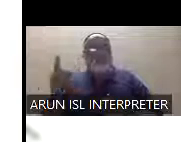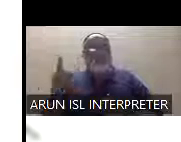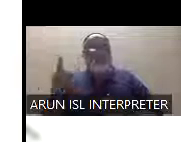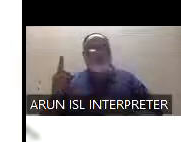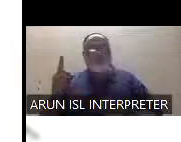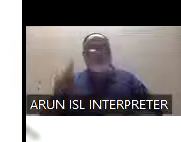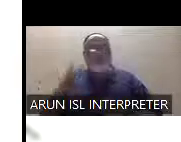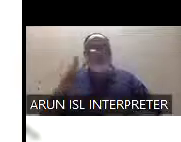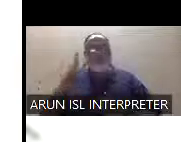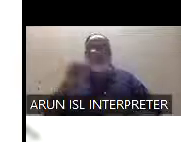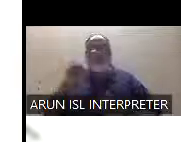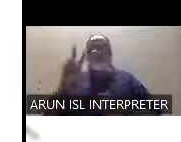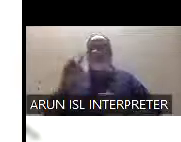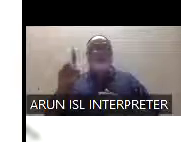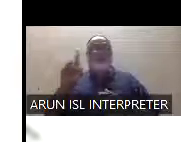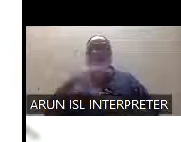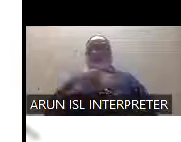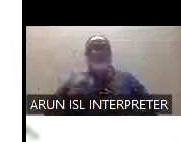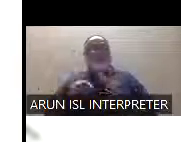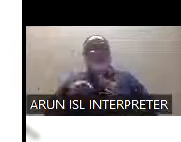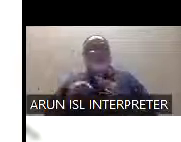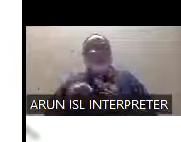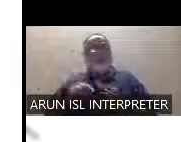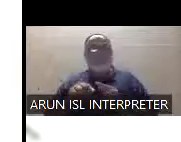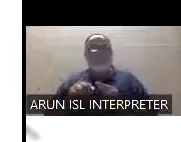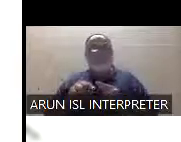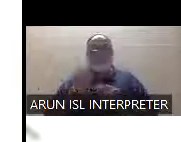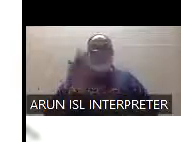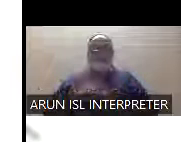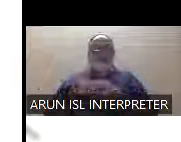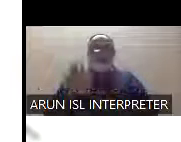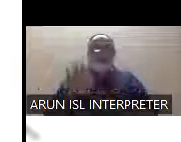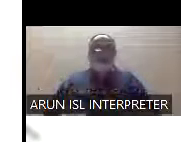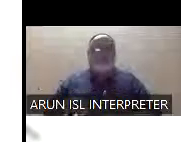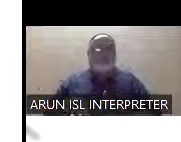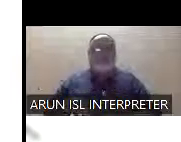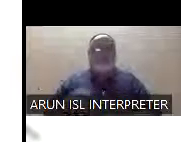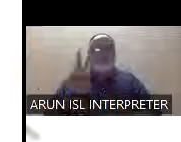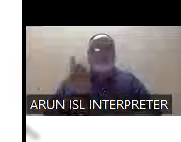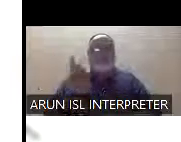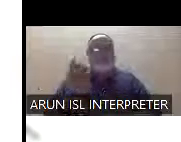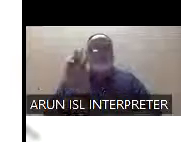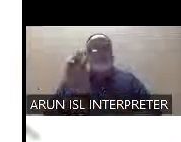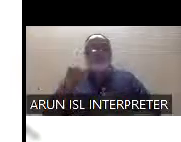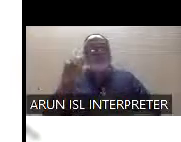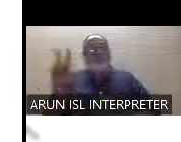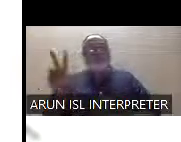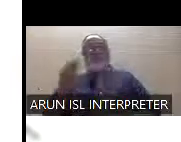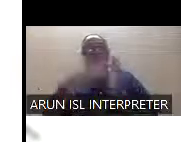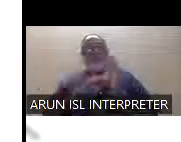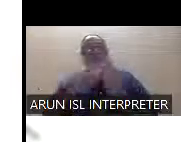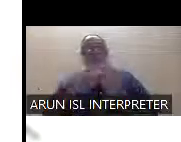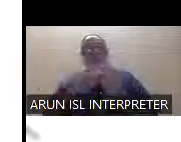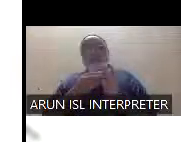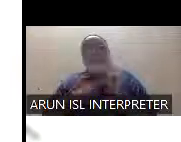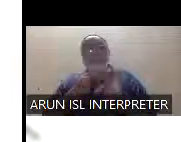that 2.21% of the population were people with disabilities, and that was about 26.8 million